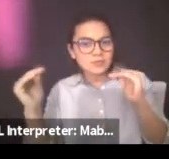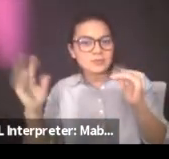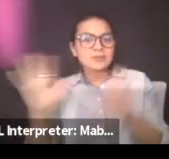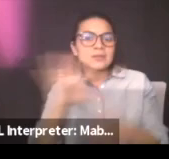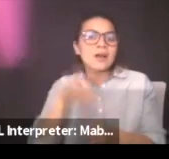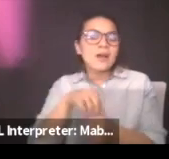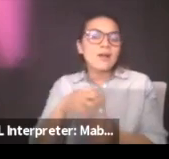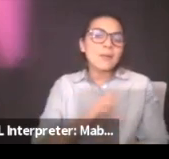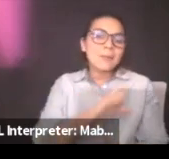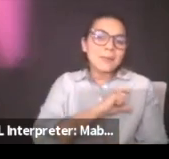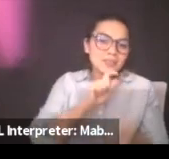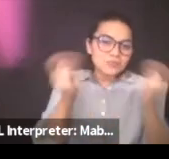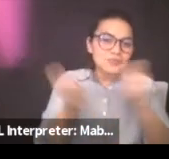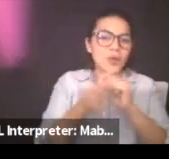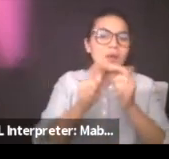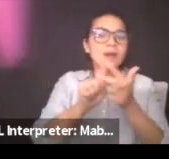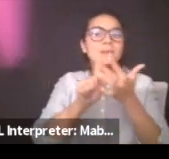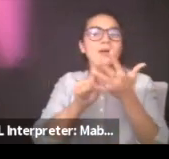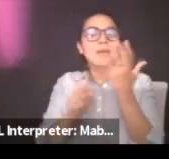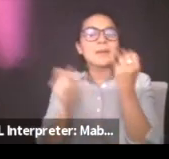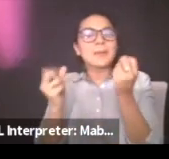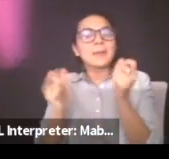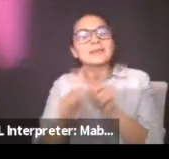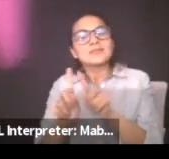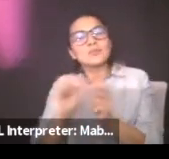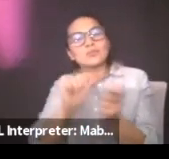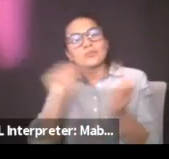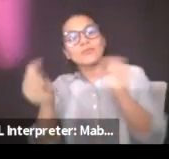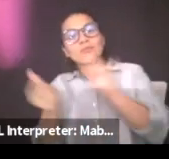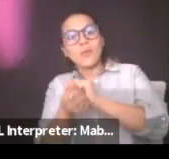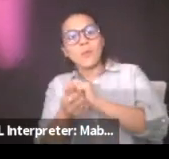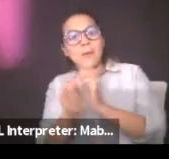to be here. Thanks.